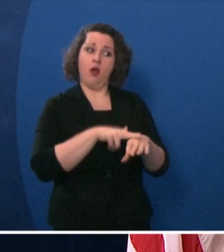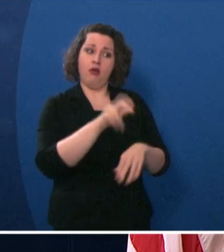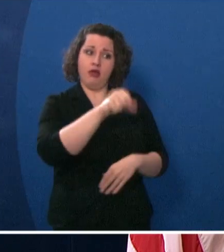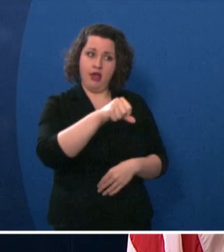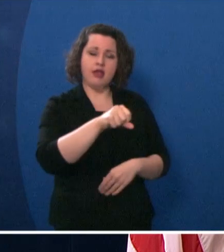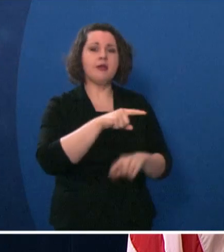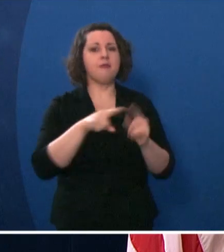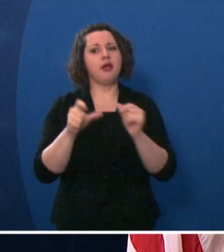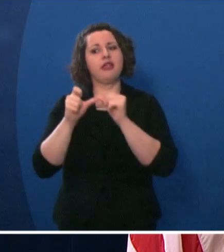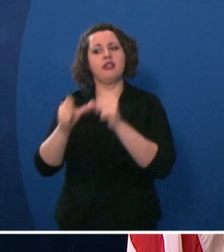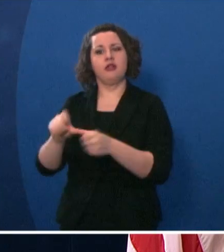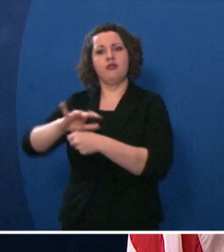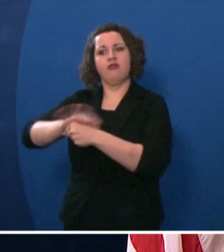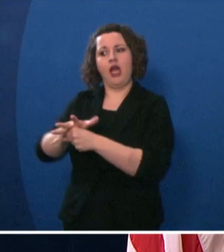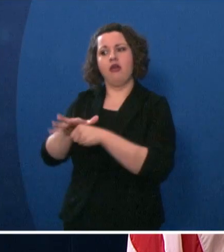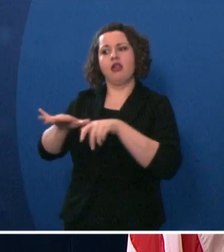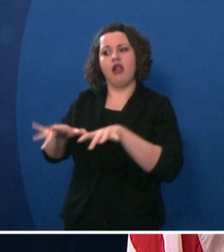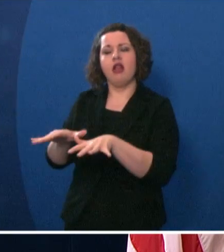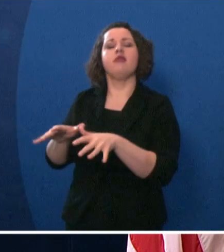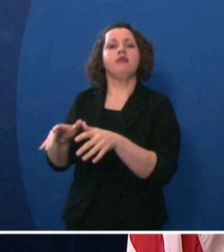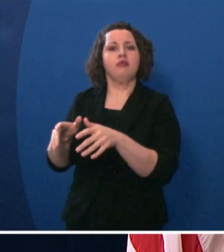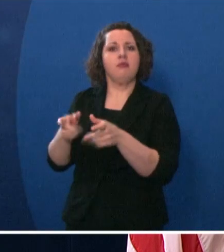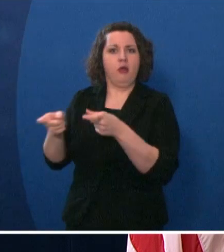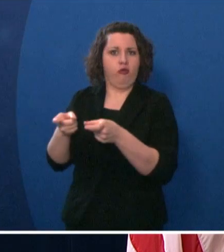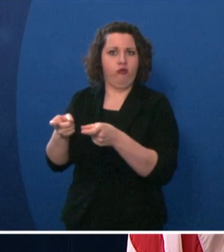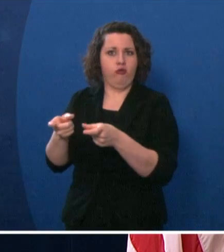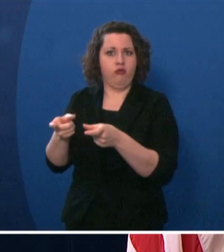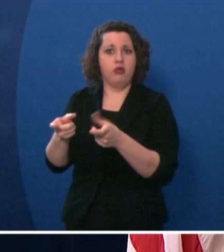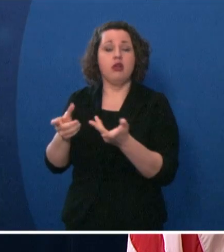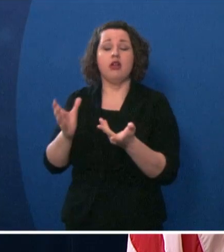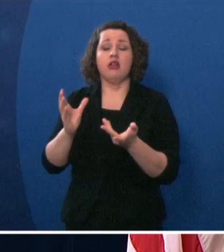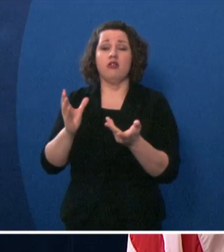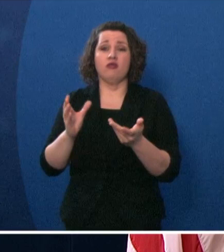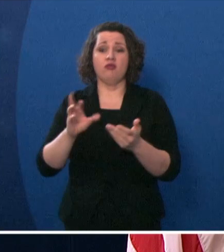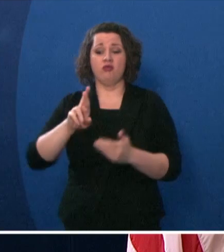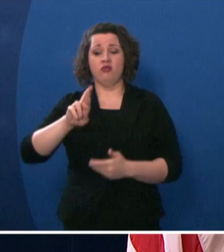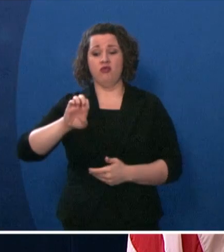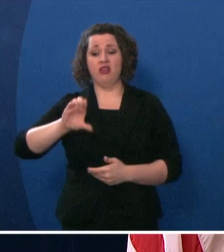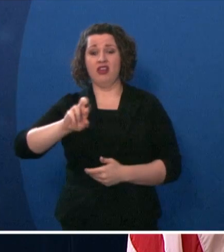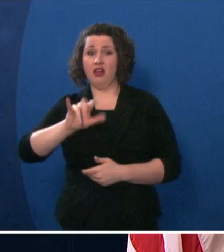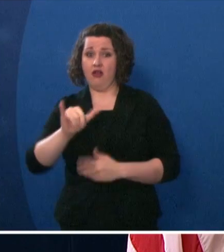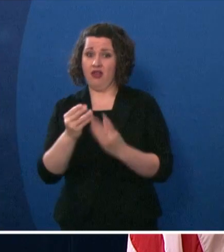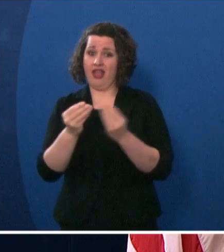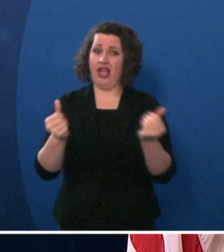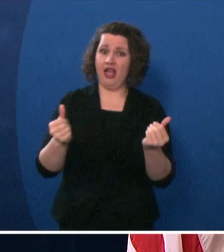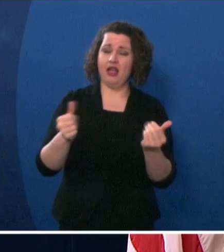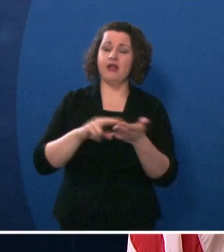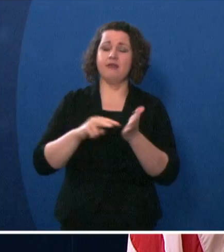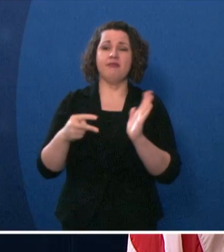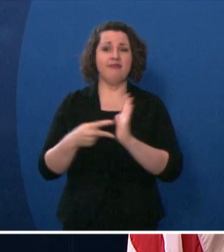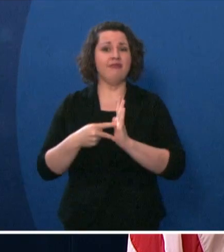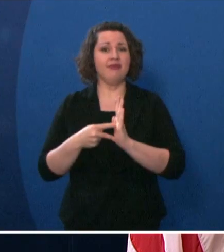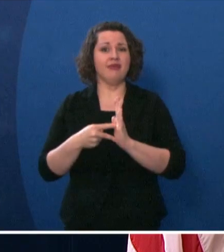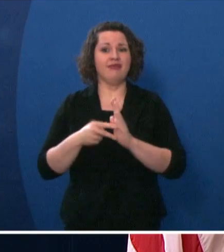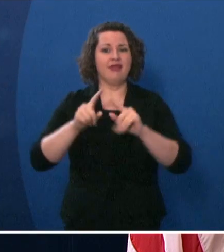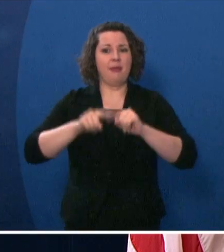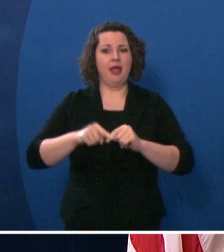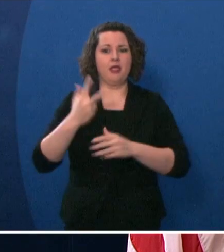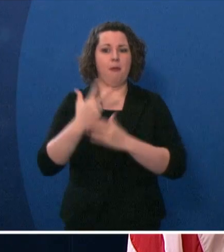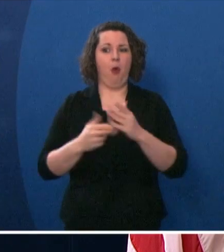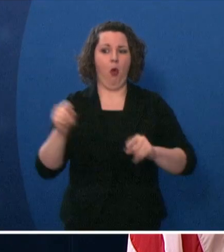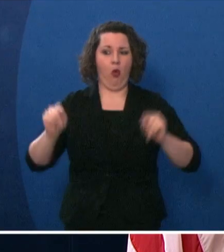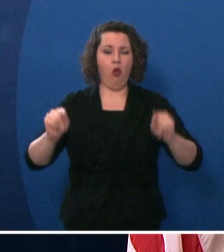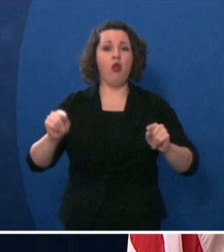continuing to manage the virus activity. Our recovery is contingent upon our ability to protect both the lives